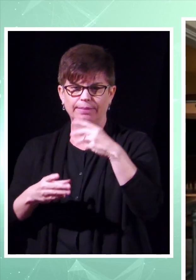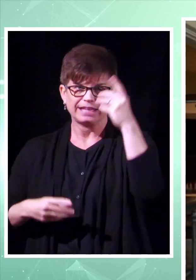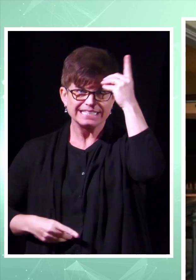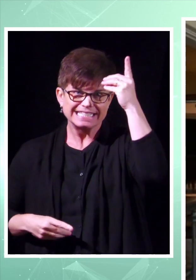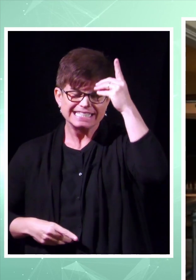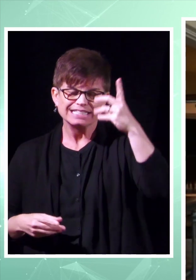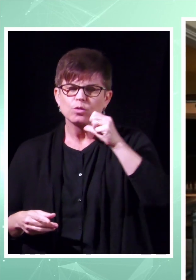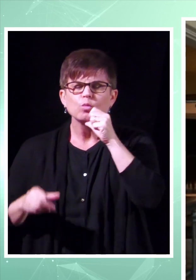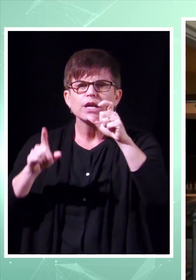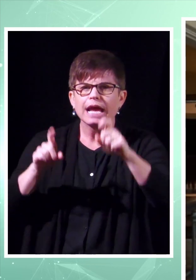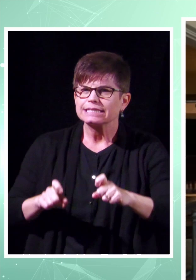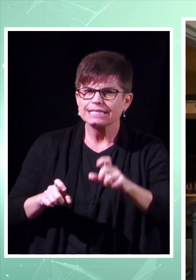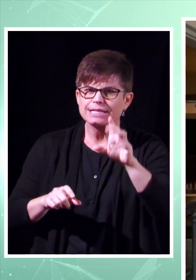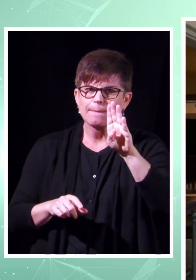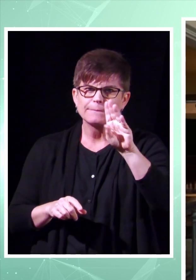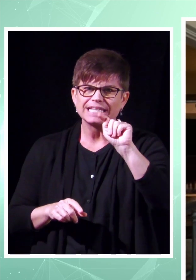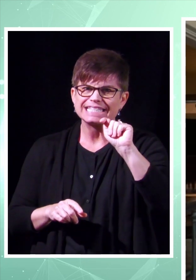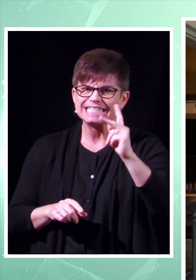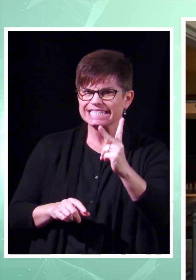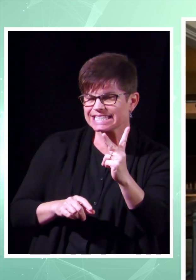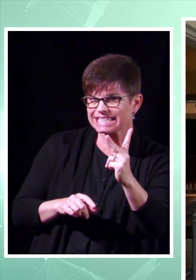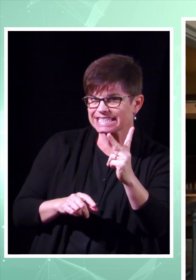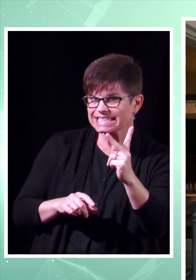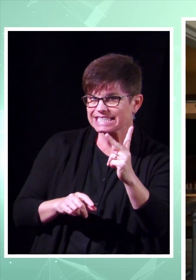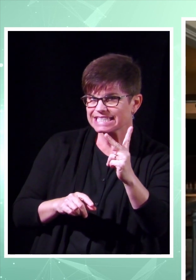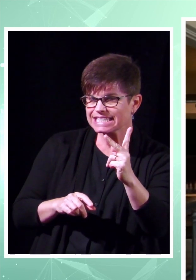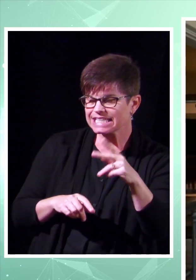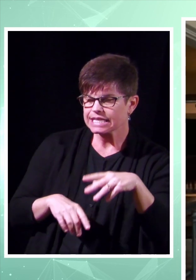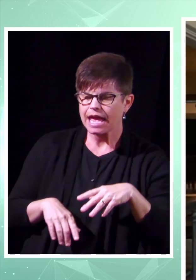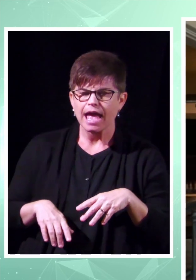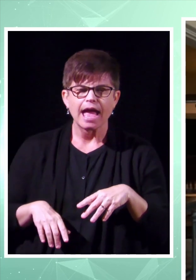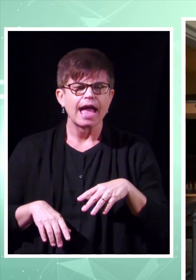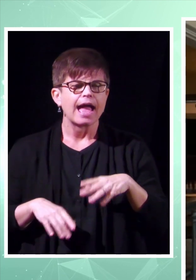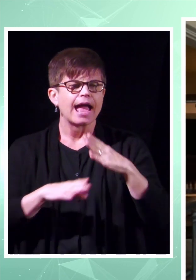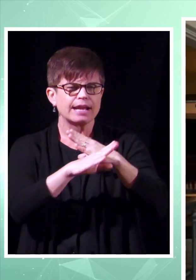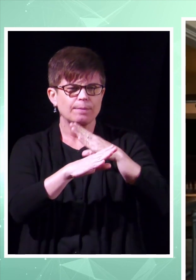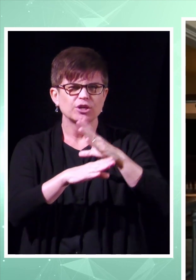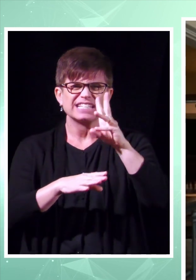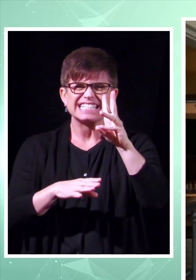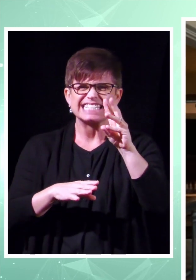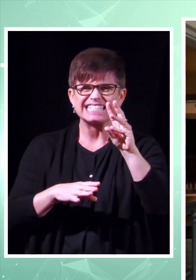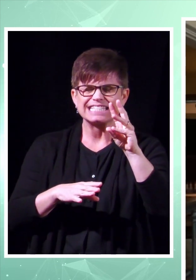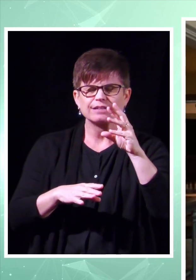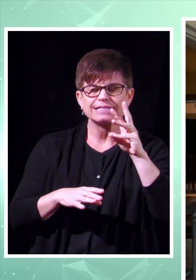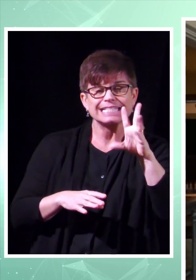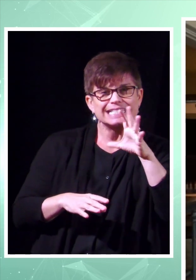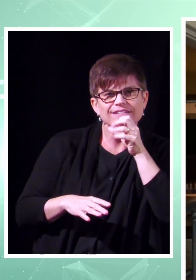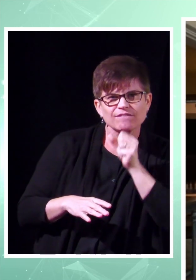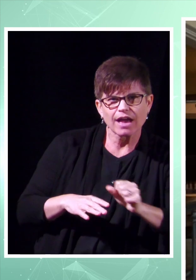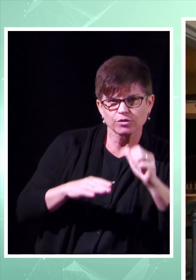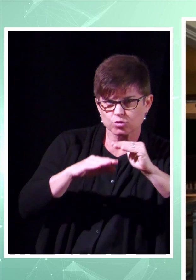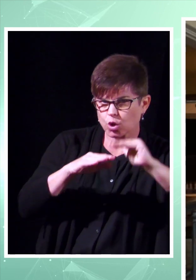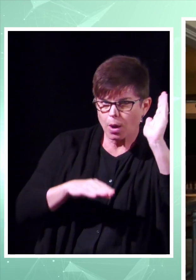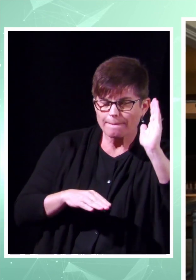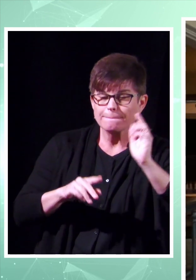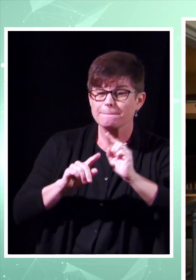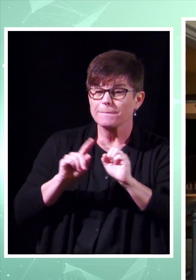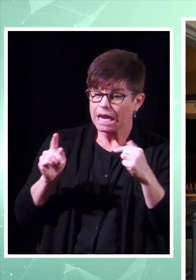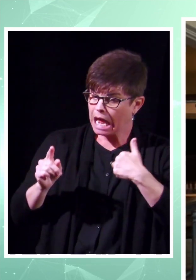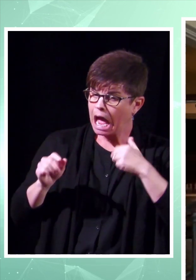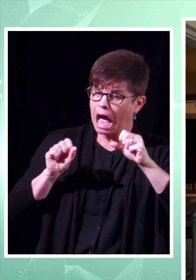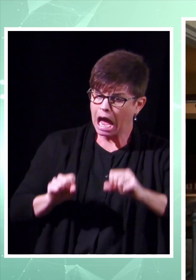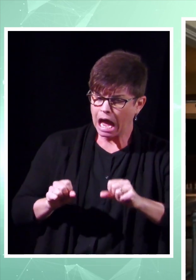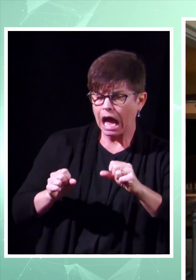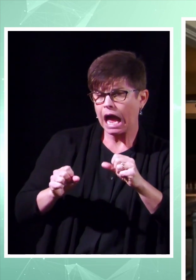not testing BTK inhibitors in 65-year-old and up, I, as a clinician, am able to make a decision,